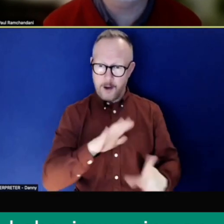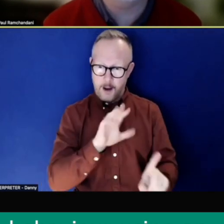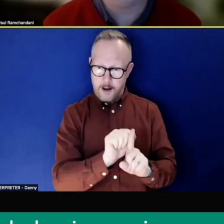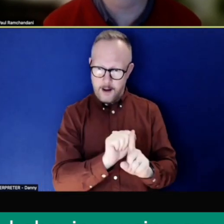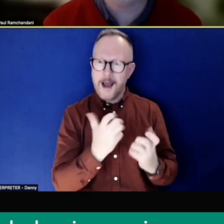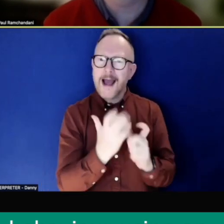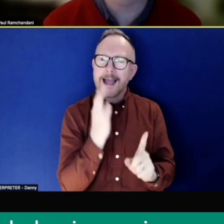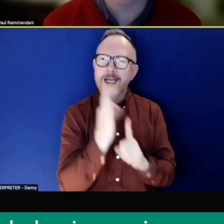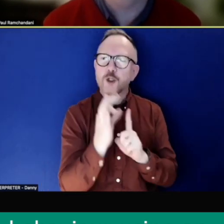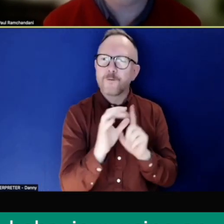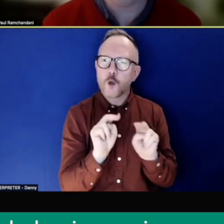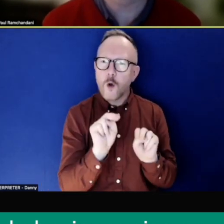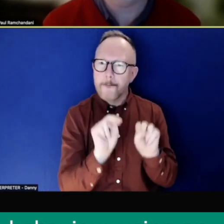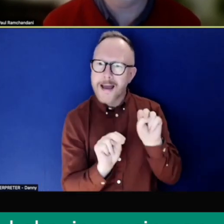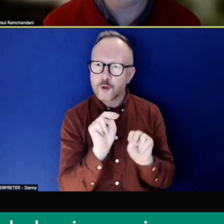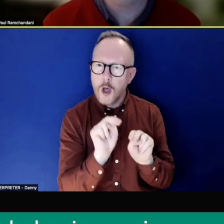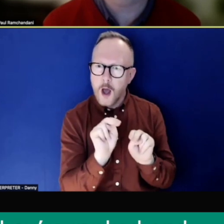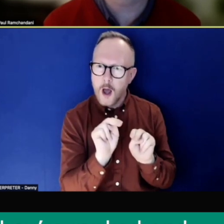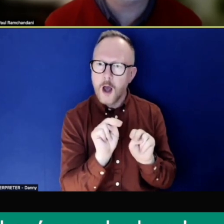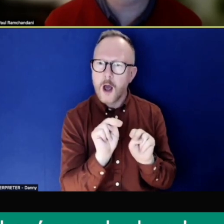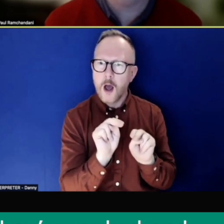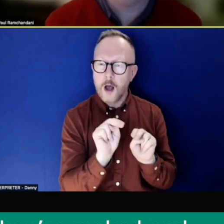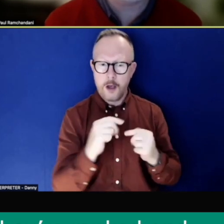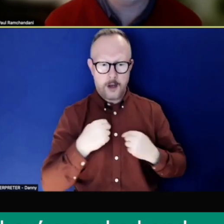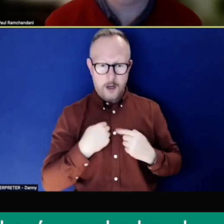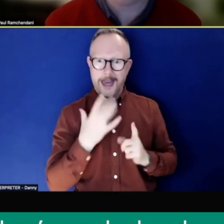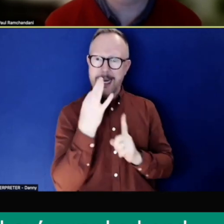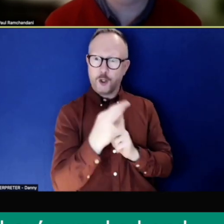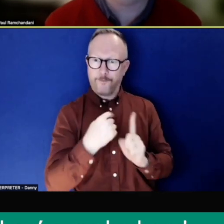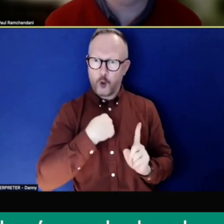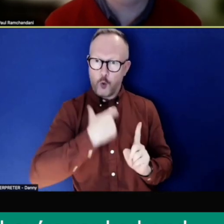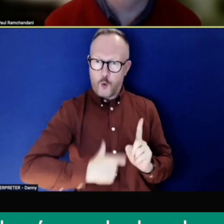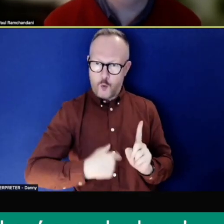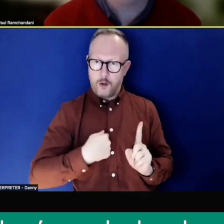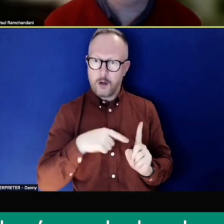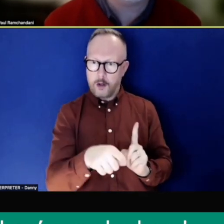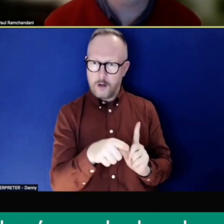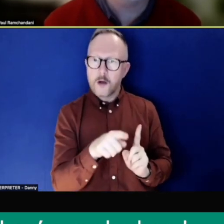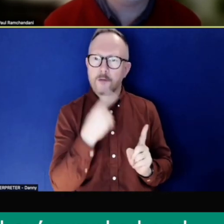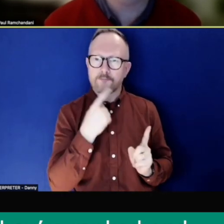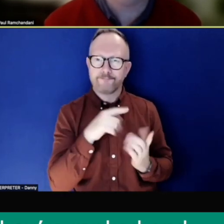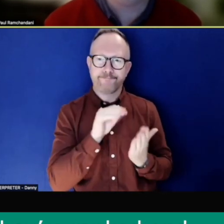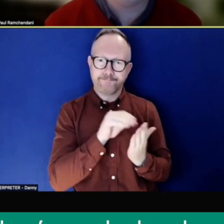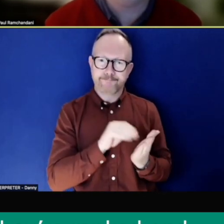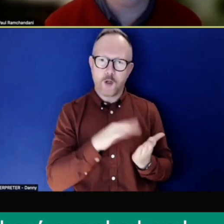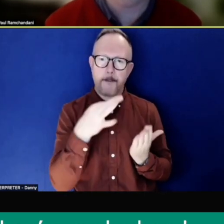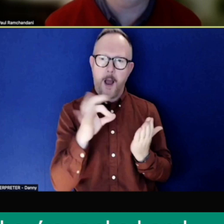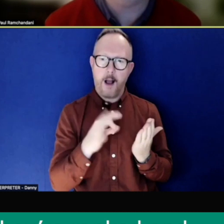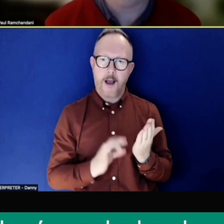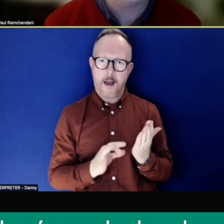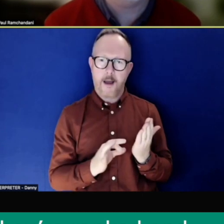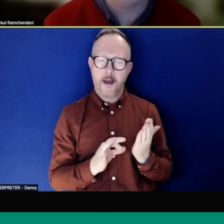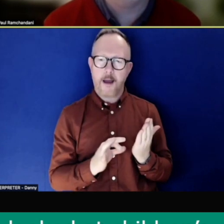this is an interview that's rated by the interviewer. So it's based on parents' reports of behavior, but they're ranked and rated by an